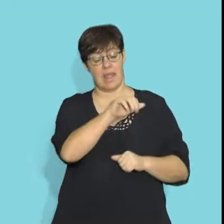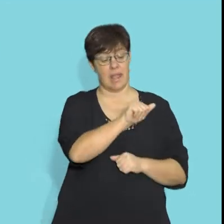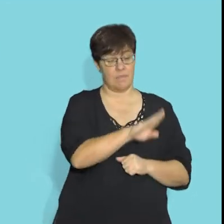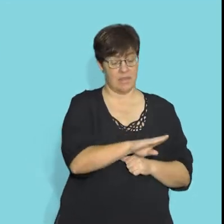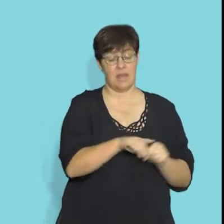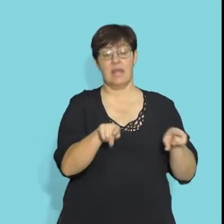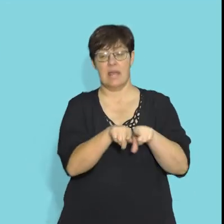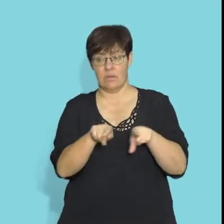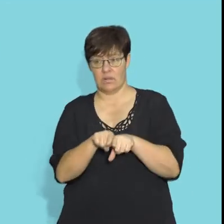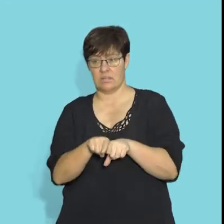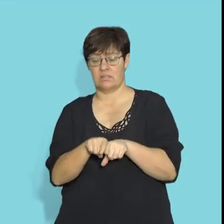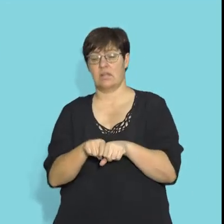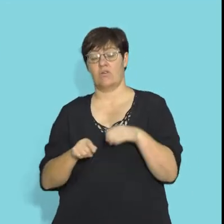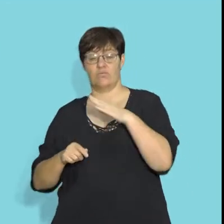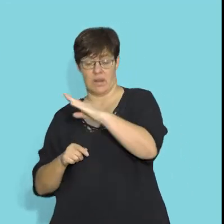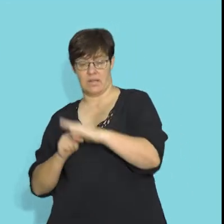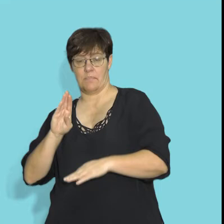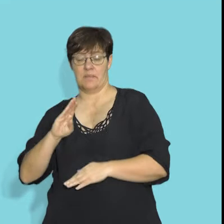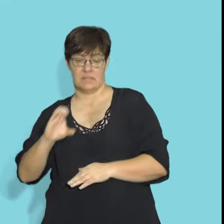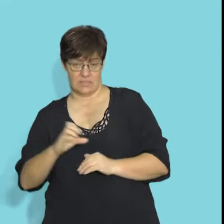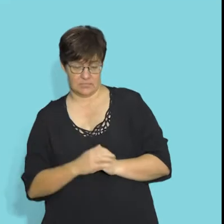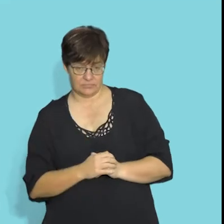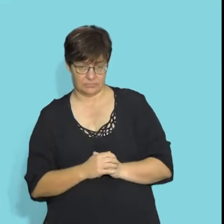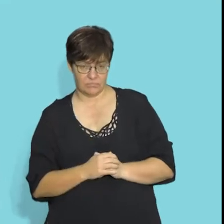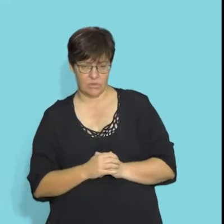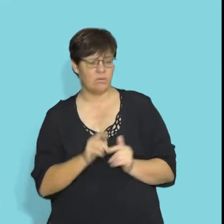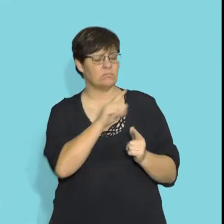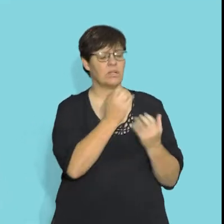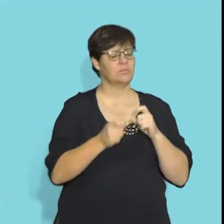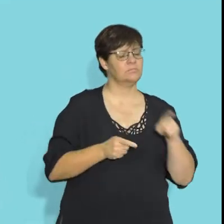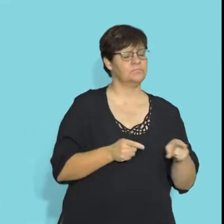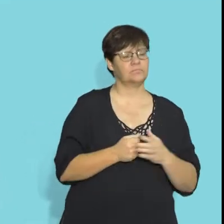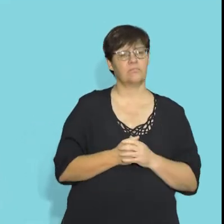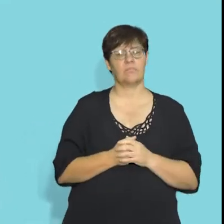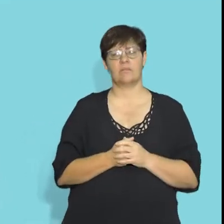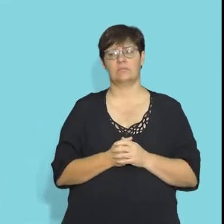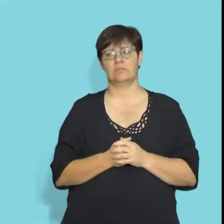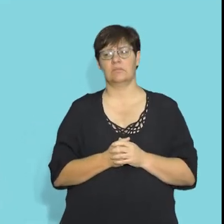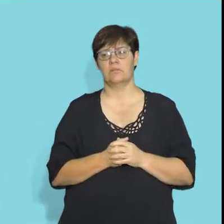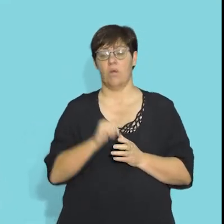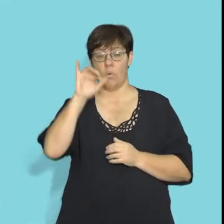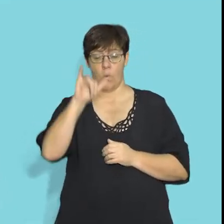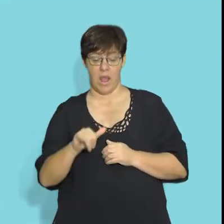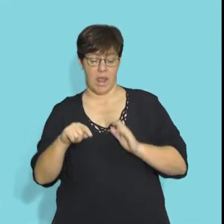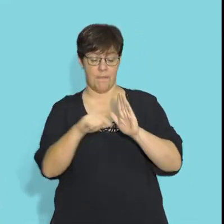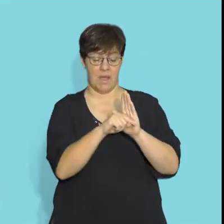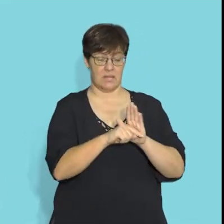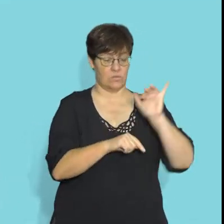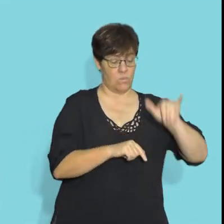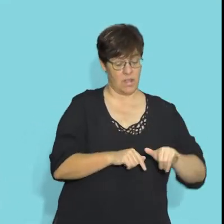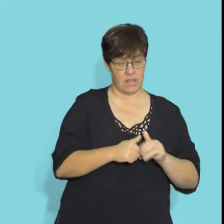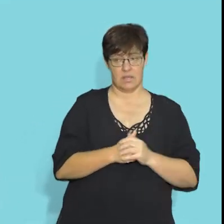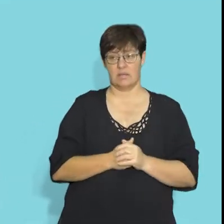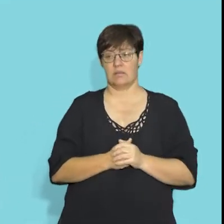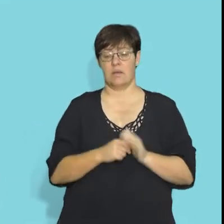of BC. And so let's go calculate the gradients of AB. What did we say? It was going to be the y value